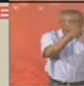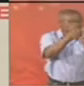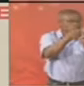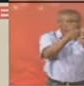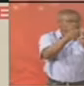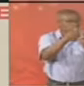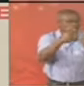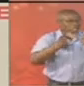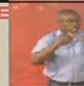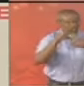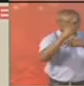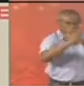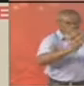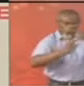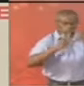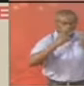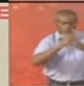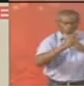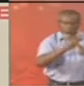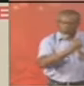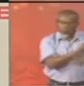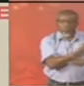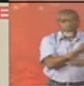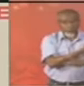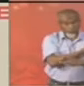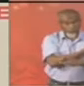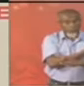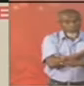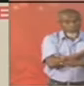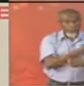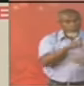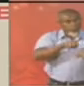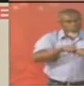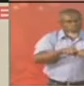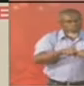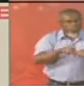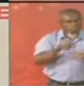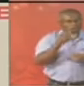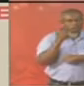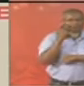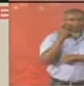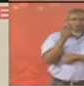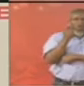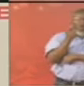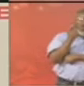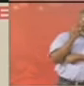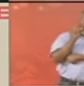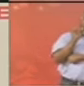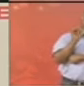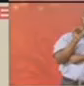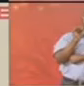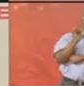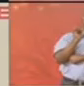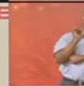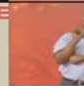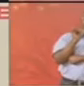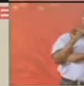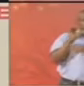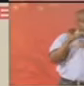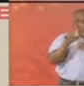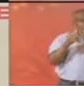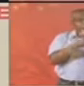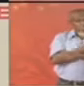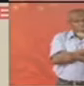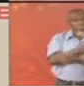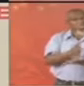believe that is encouraging people who would otherwise have had more trepidation to see that there is a massive benefit. And we